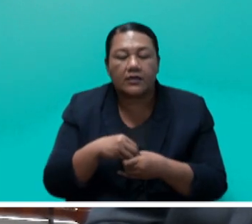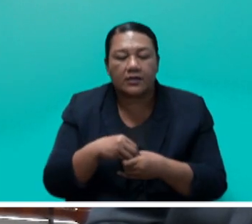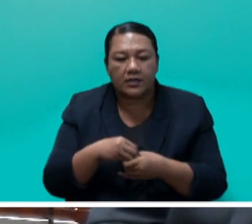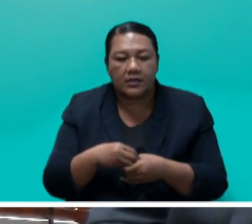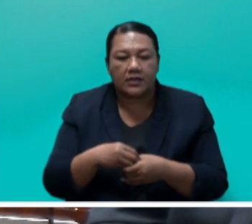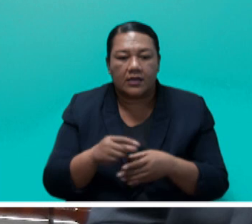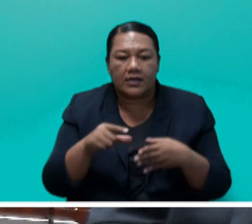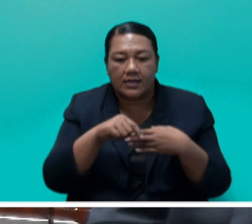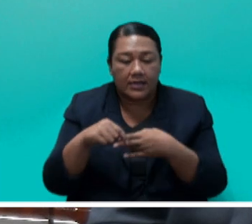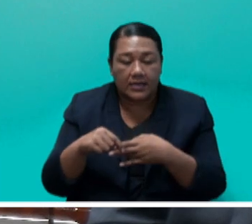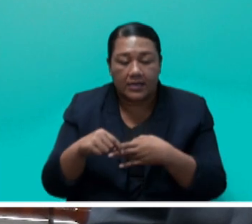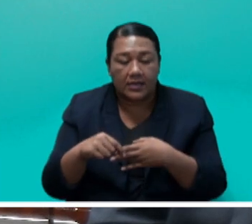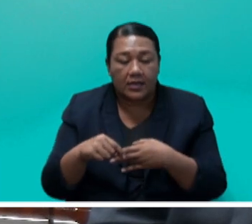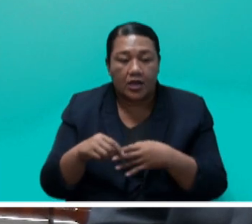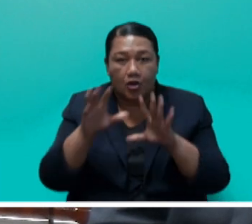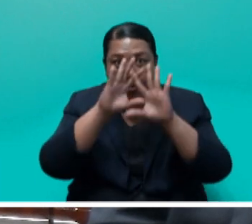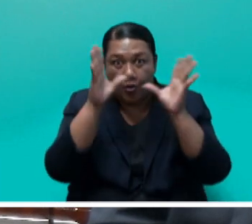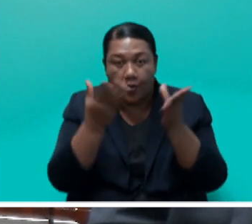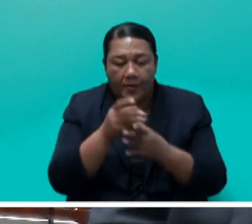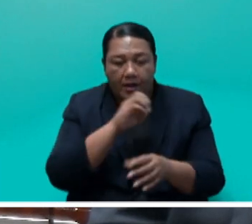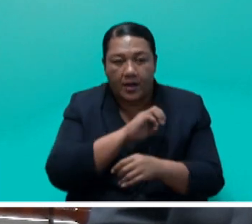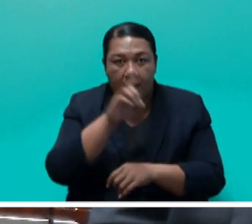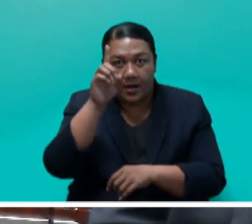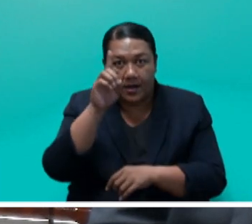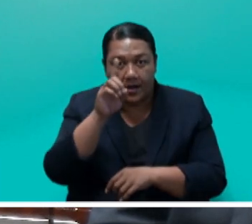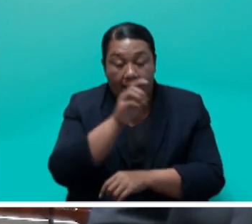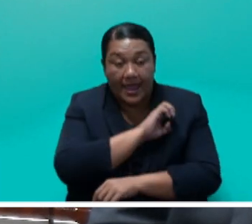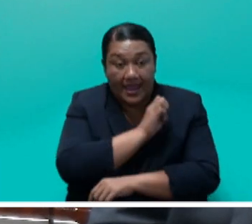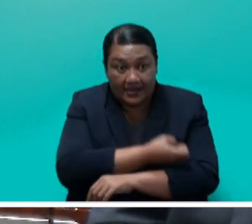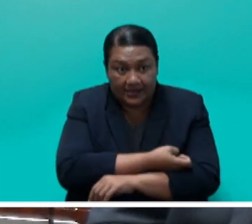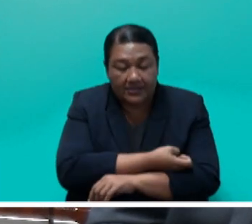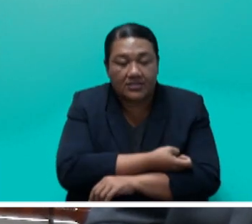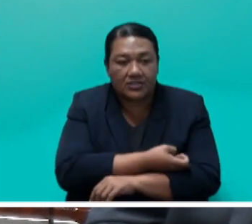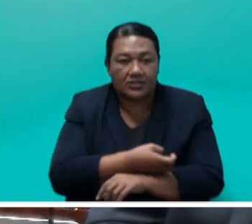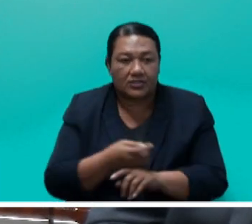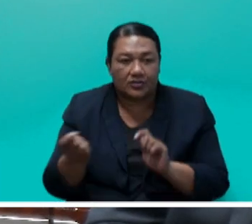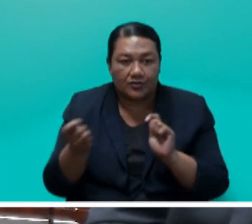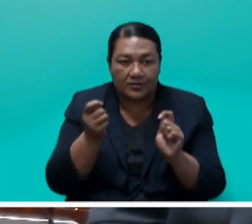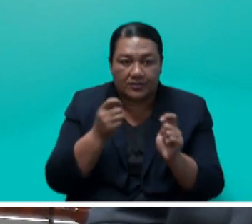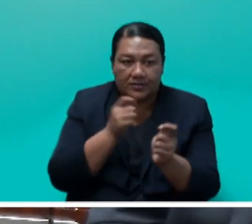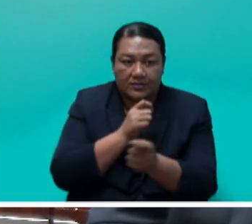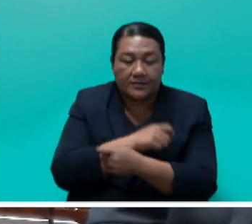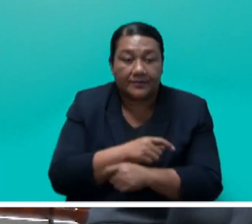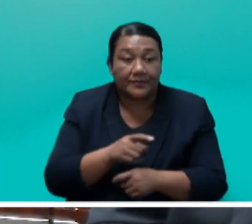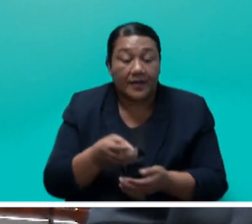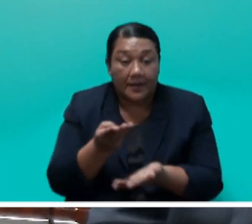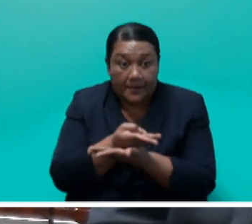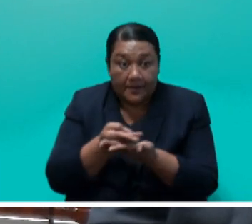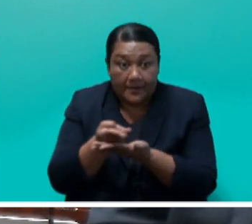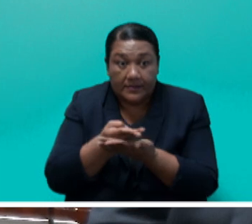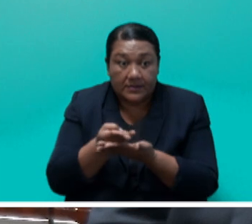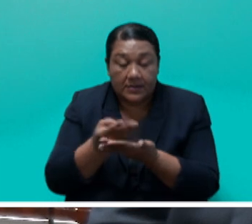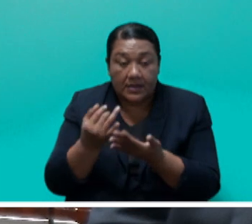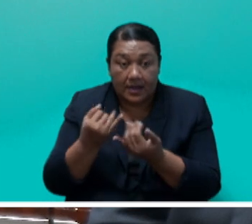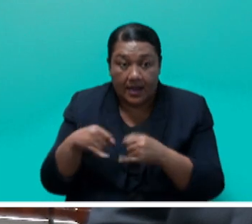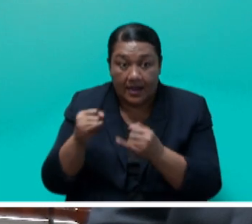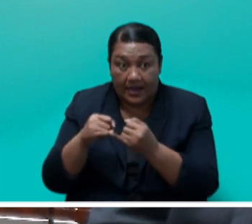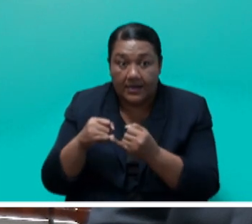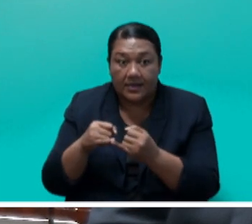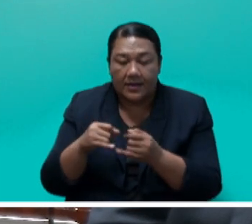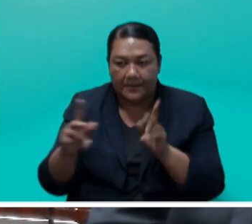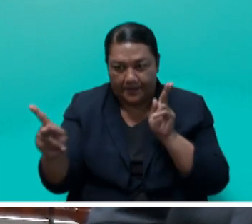for an investment of 500 million in climate financing across 6 Pacific Island states. The Honorable Prime Minister has